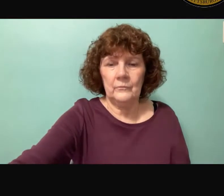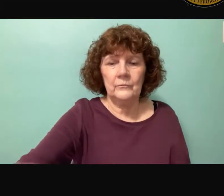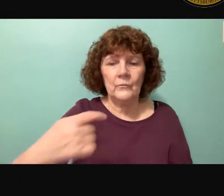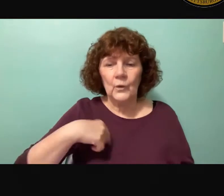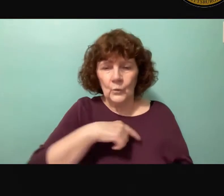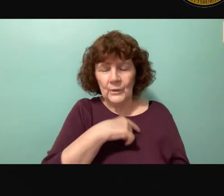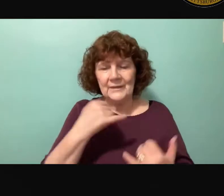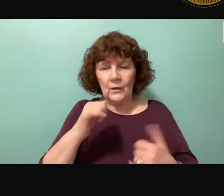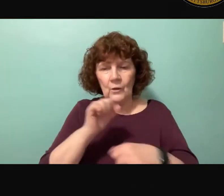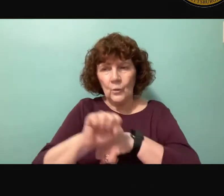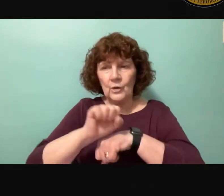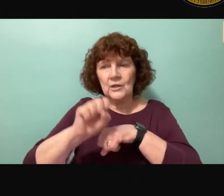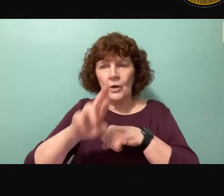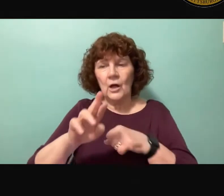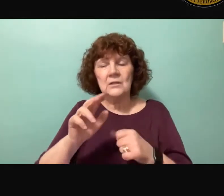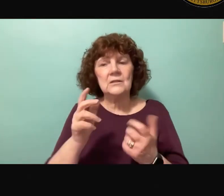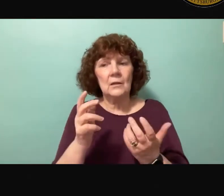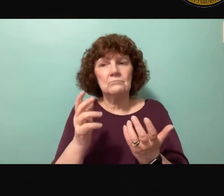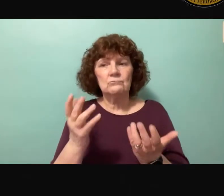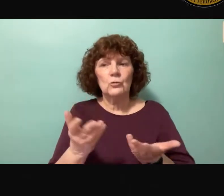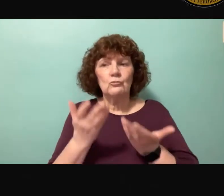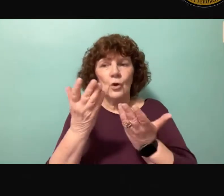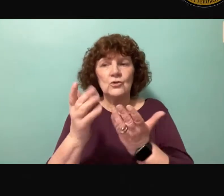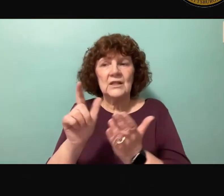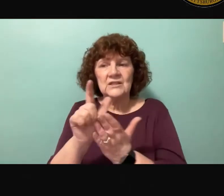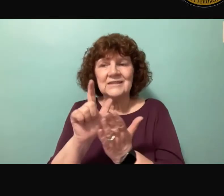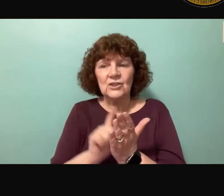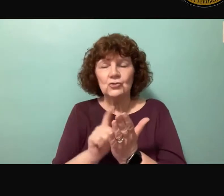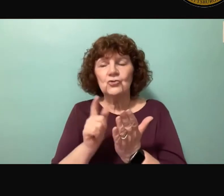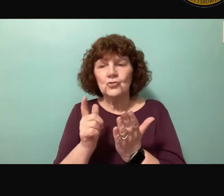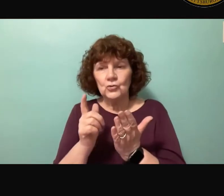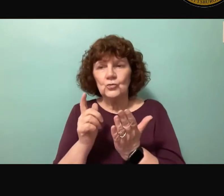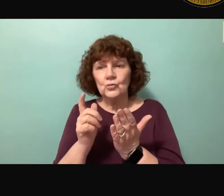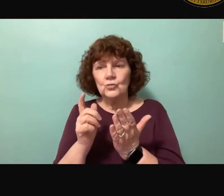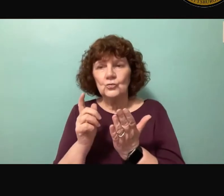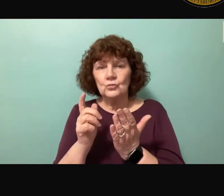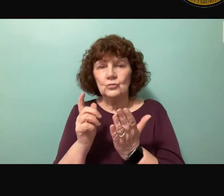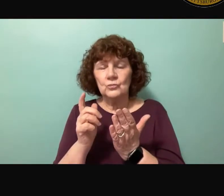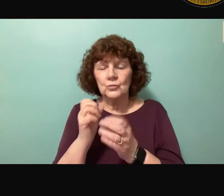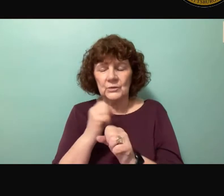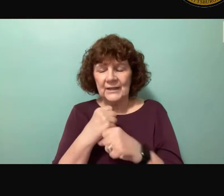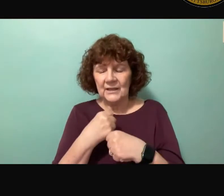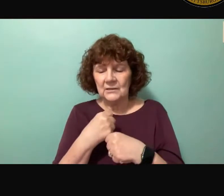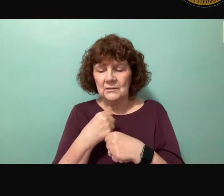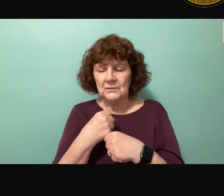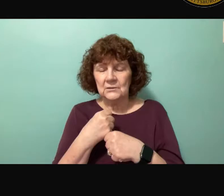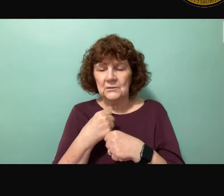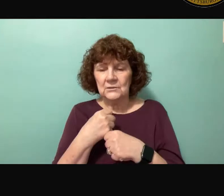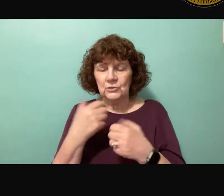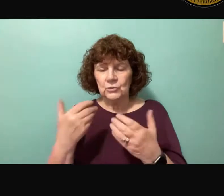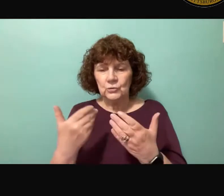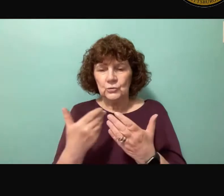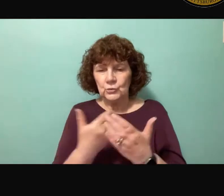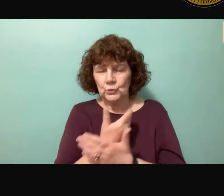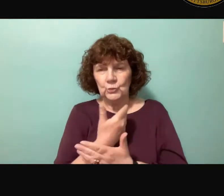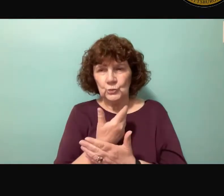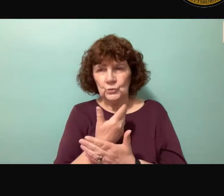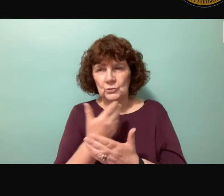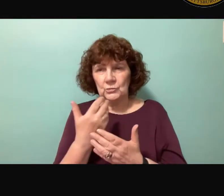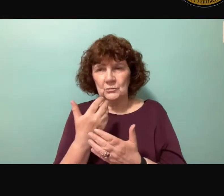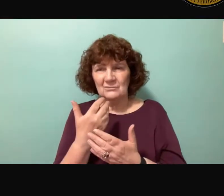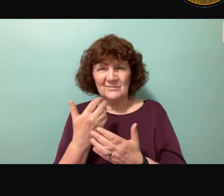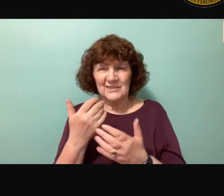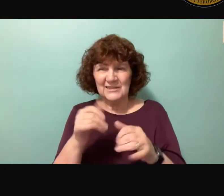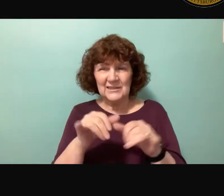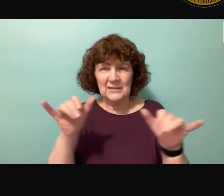to propose to council creating particular structures for technology contracts that